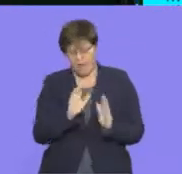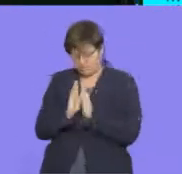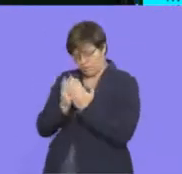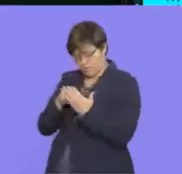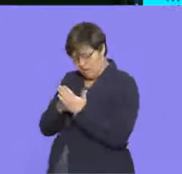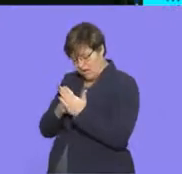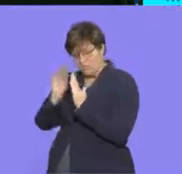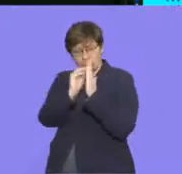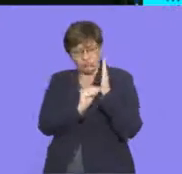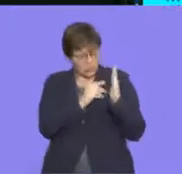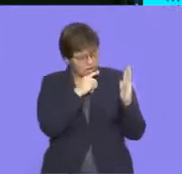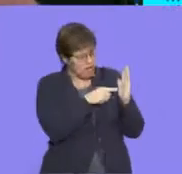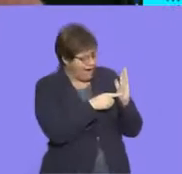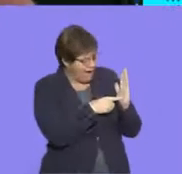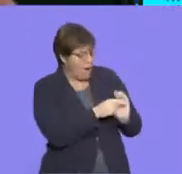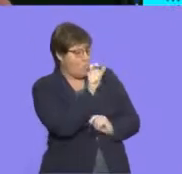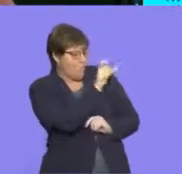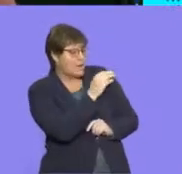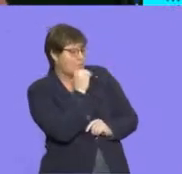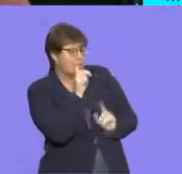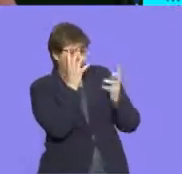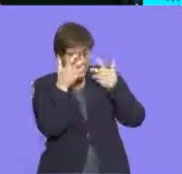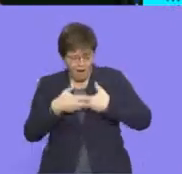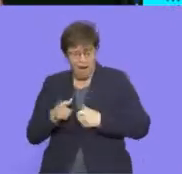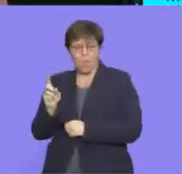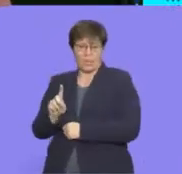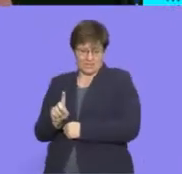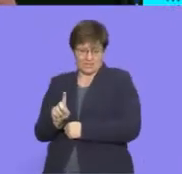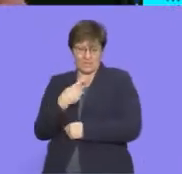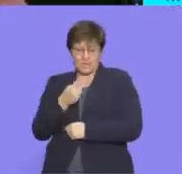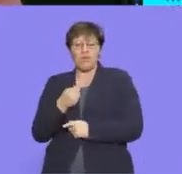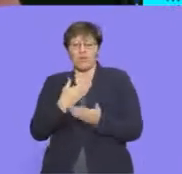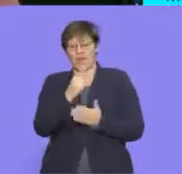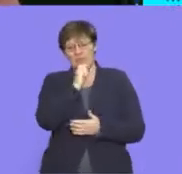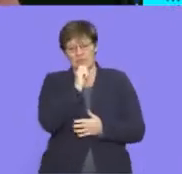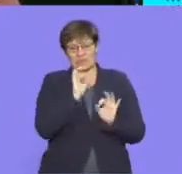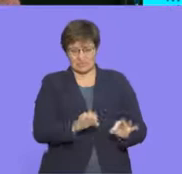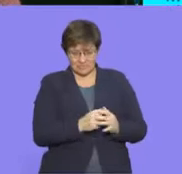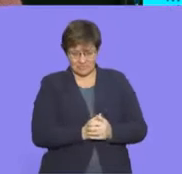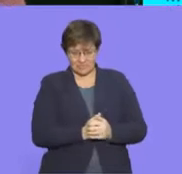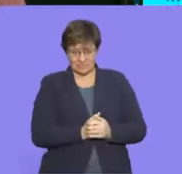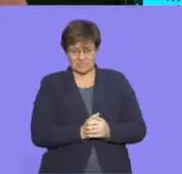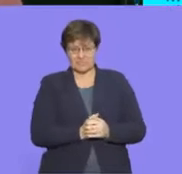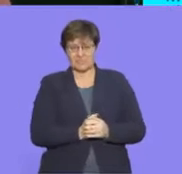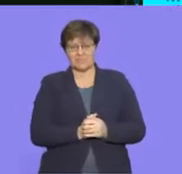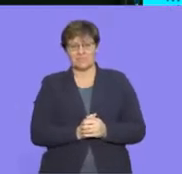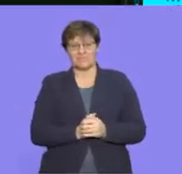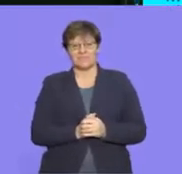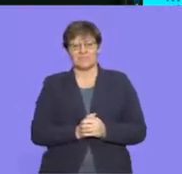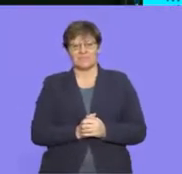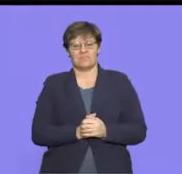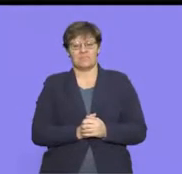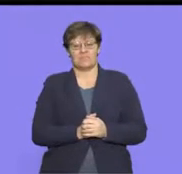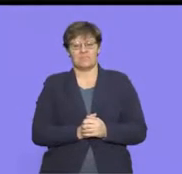your textbook, go and have a look in the notes, and make sure that you understand the right way in which we are going to use, right, these